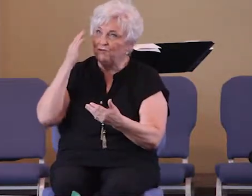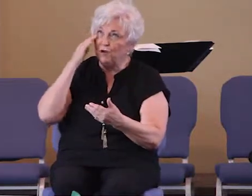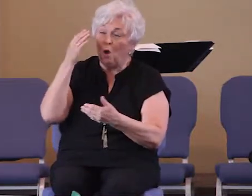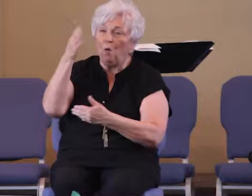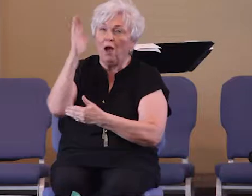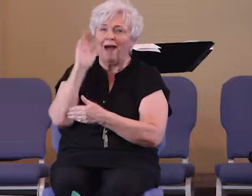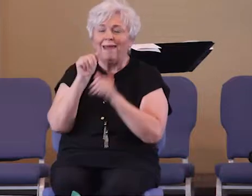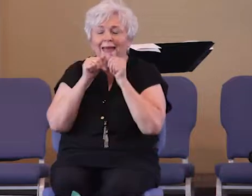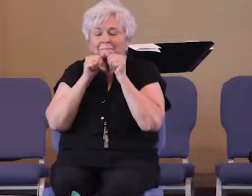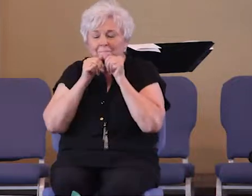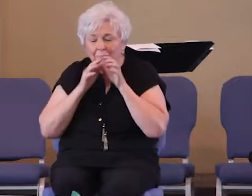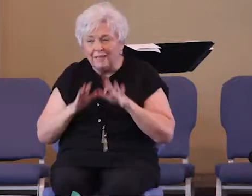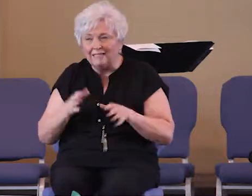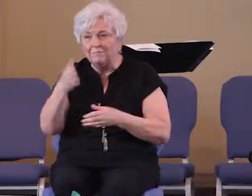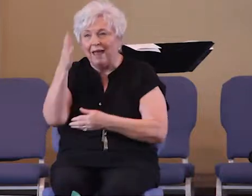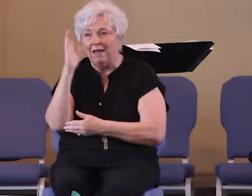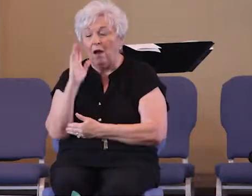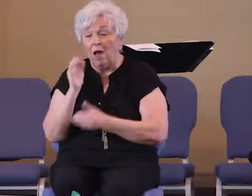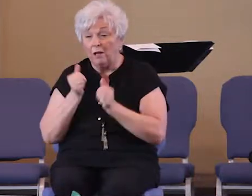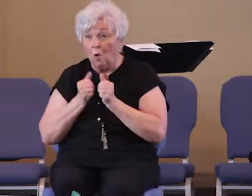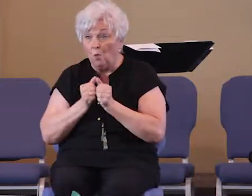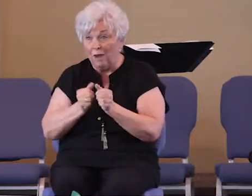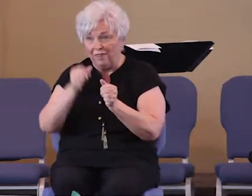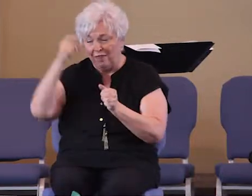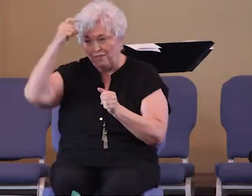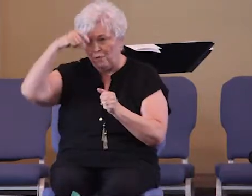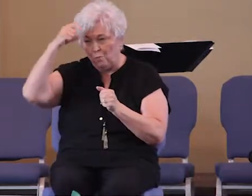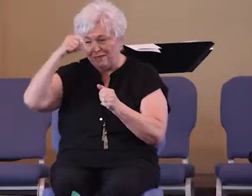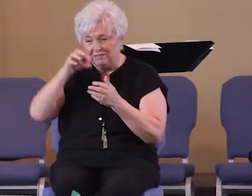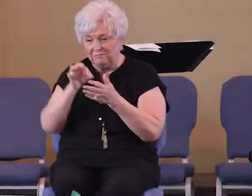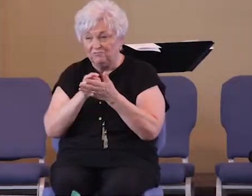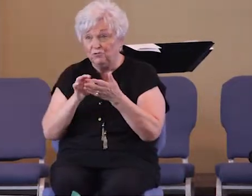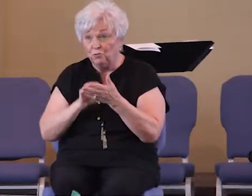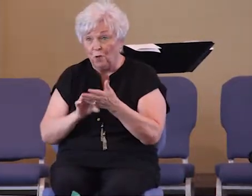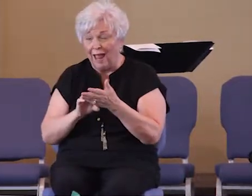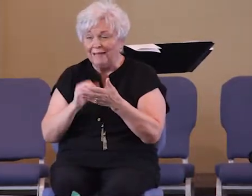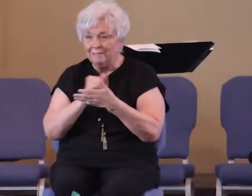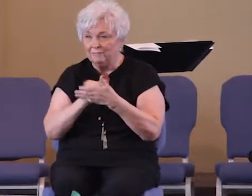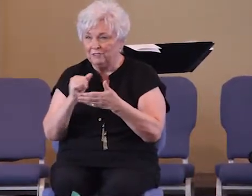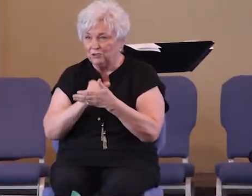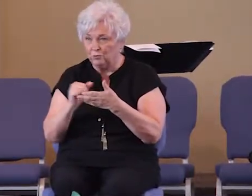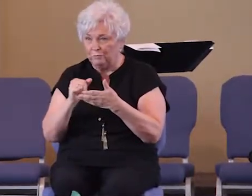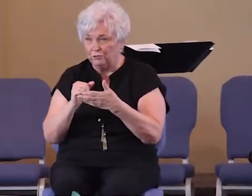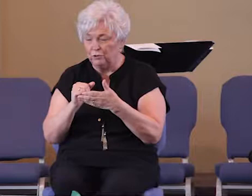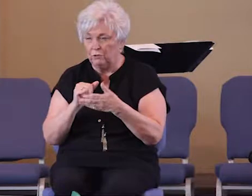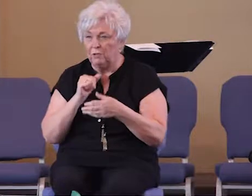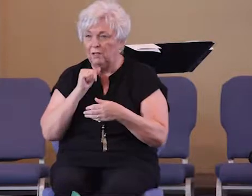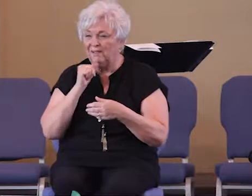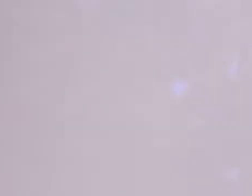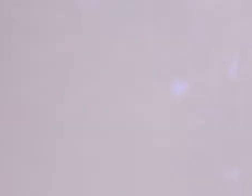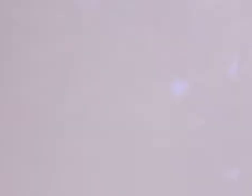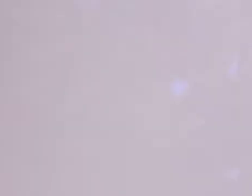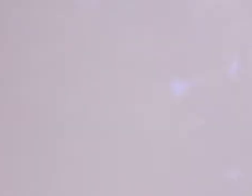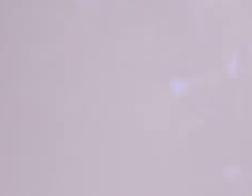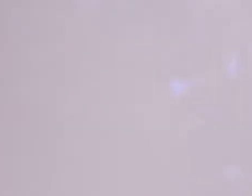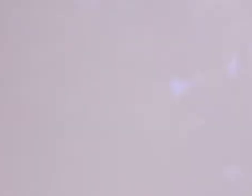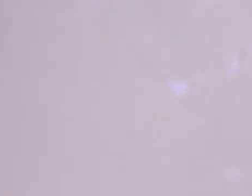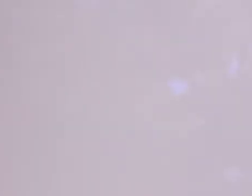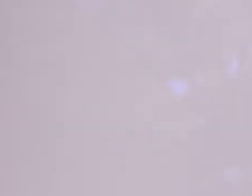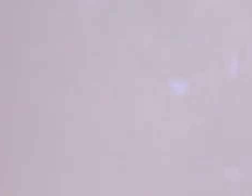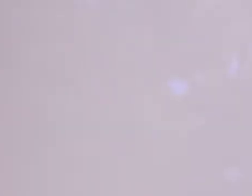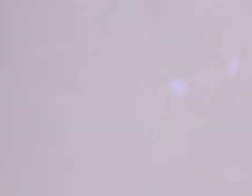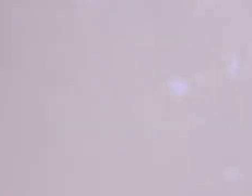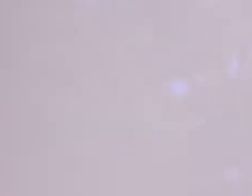by God with the wisdom to write Scripture and not tell a story, not give